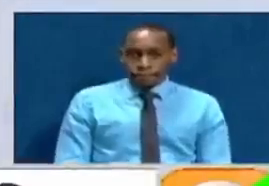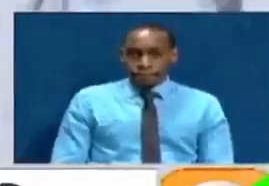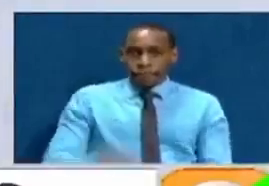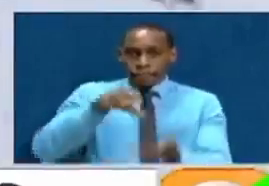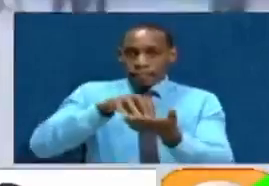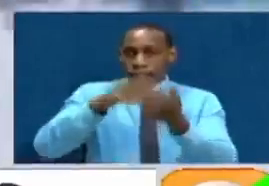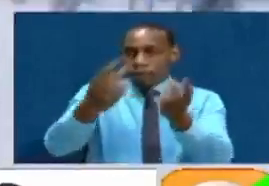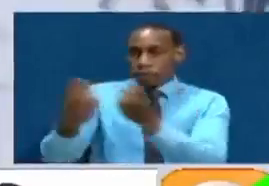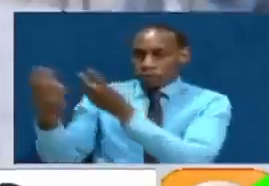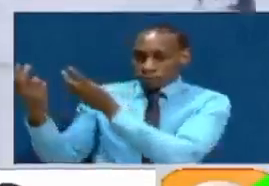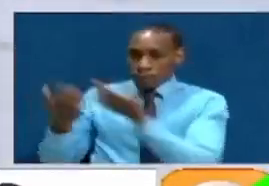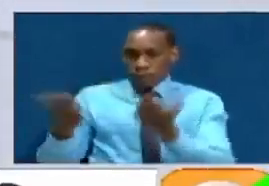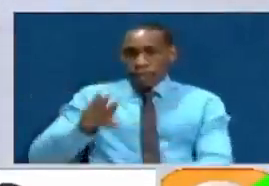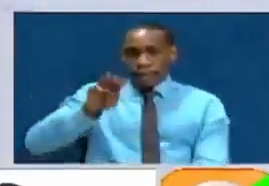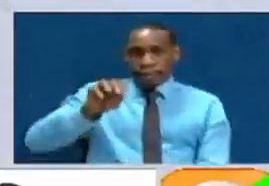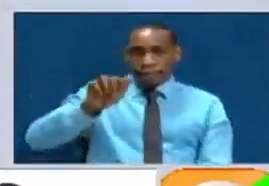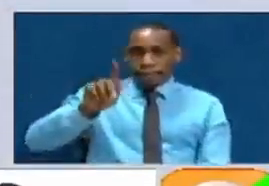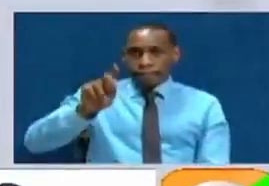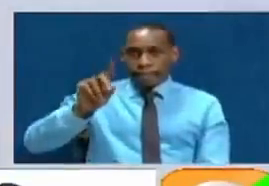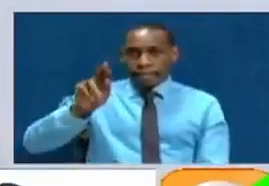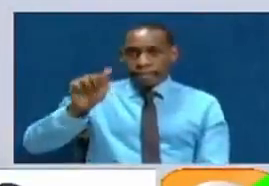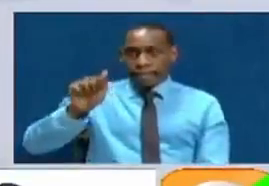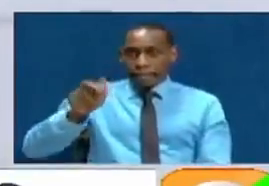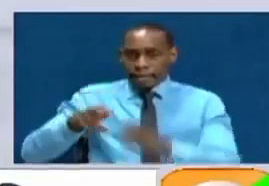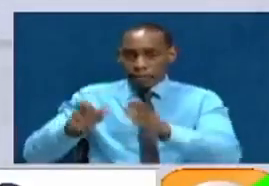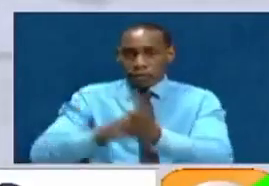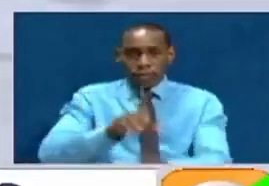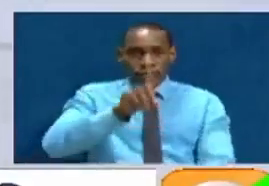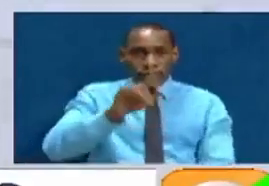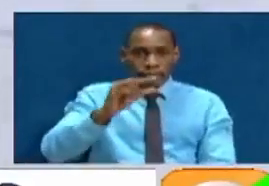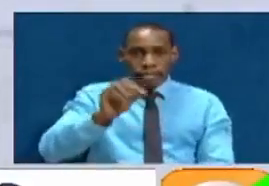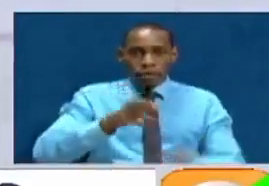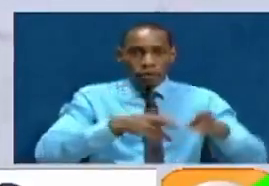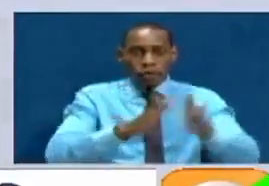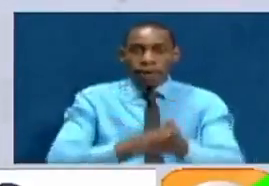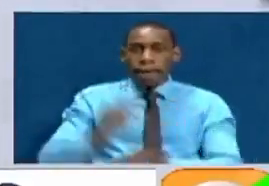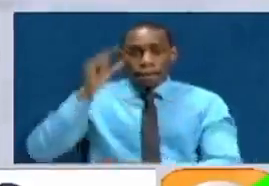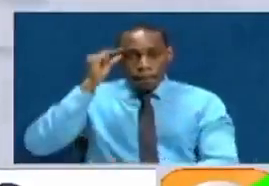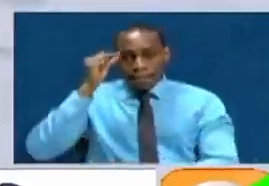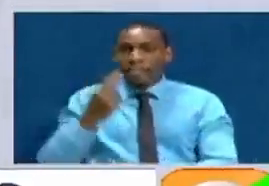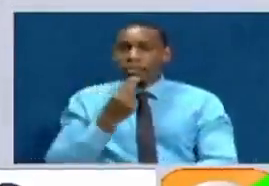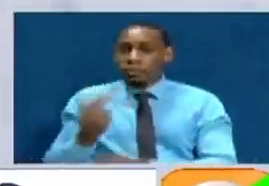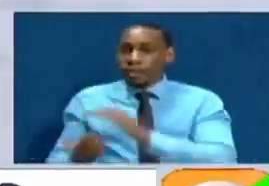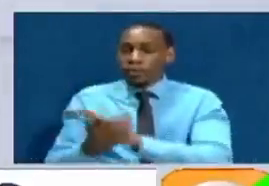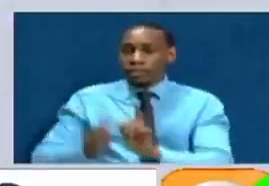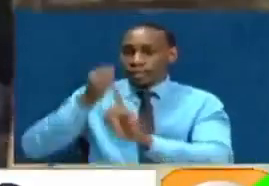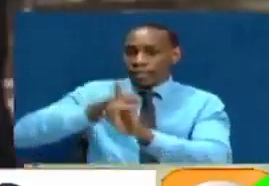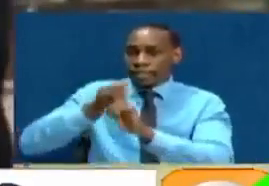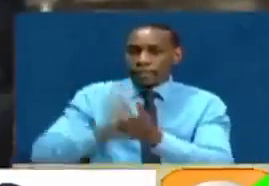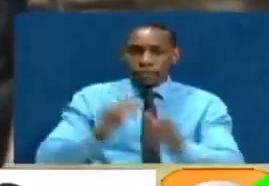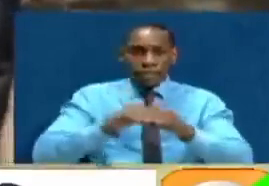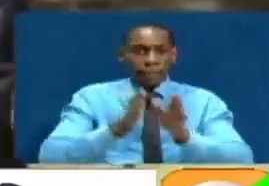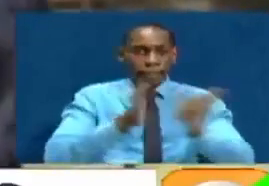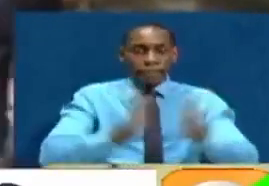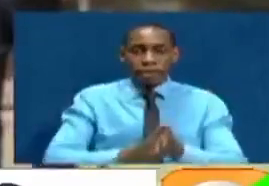These were the scenes along Makadara Road and part of Digo Road in Mombasa early Tuesday morning. Activists and members of the